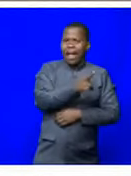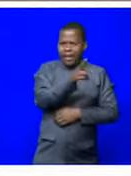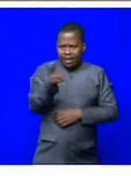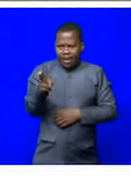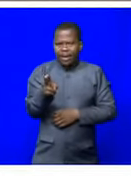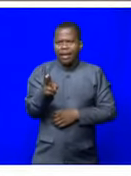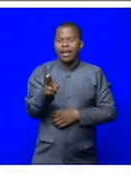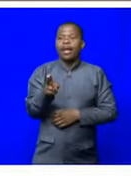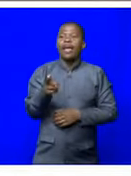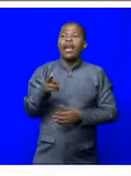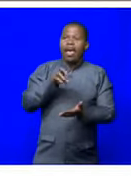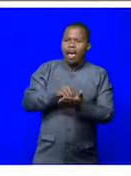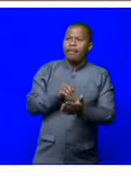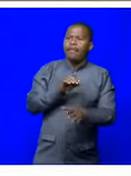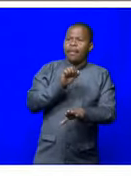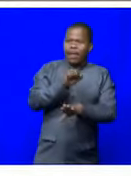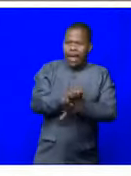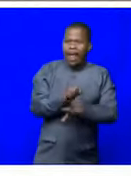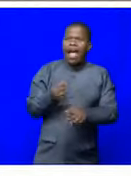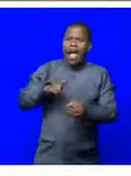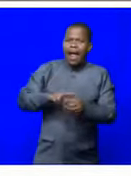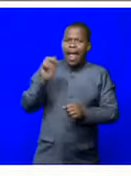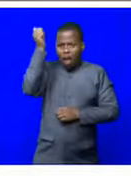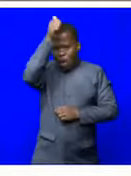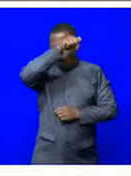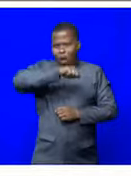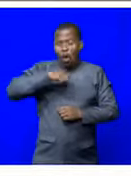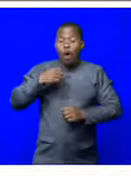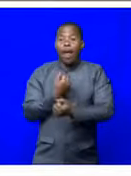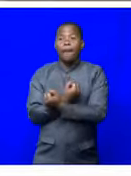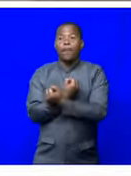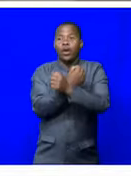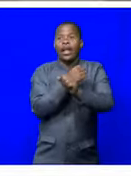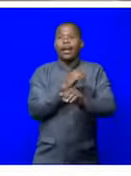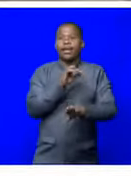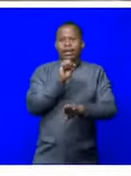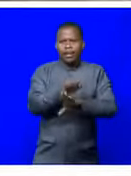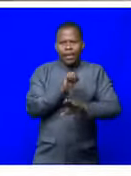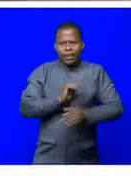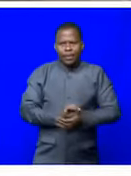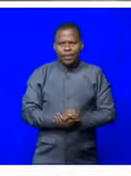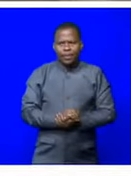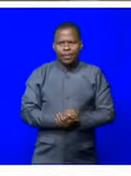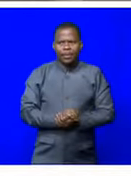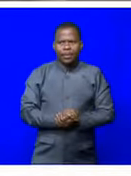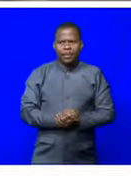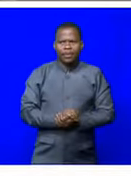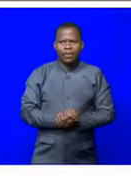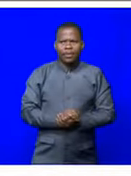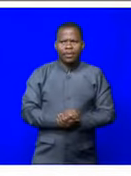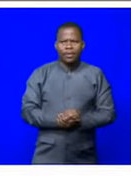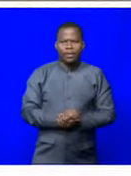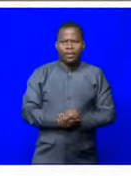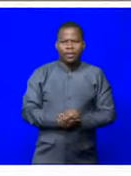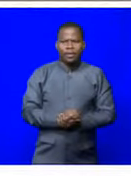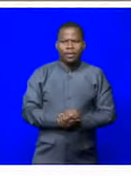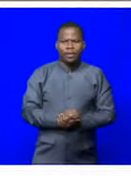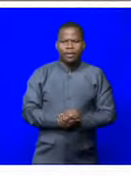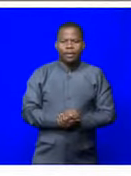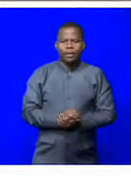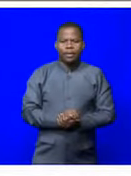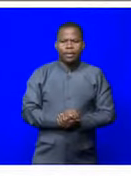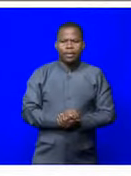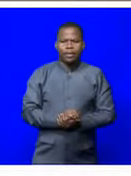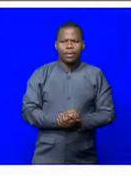and protection and stability. From social ills if those of the elderly are being taken care